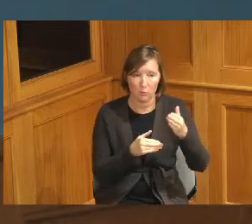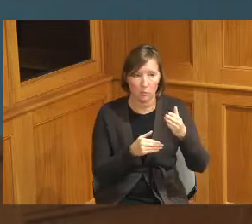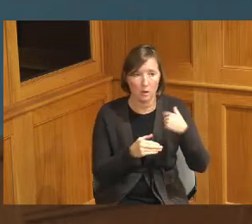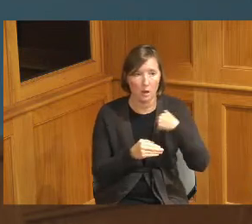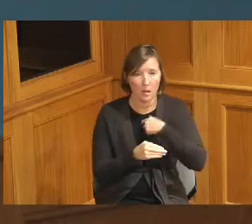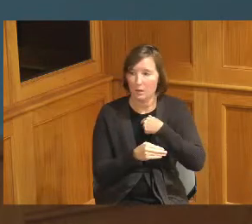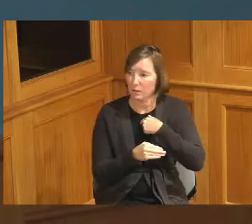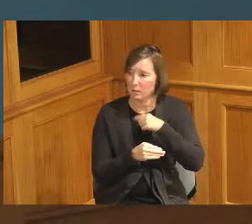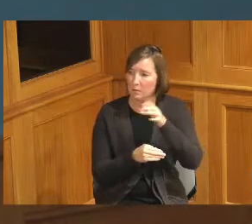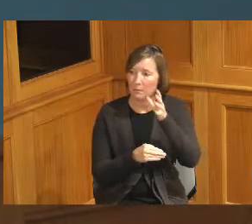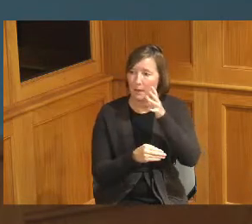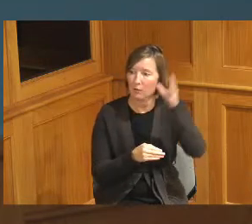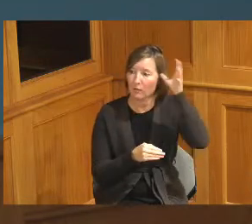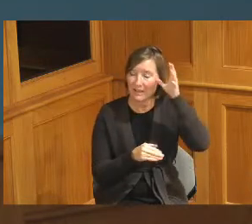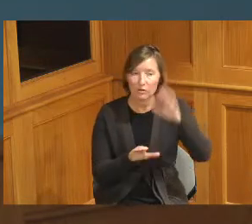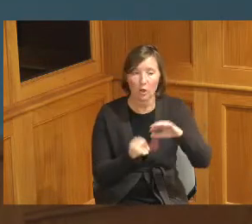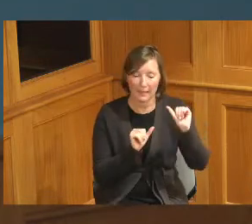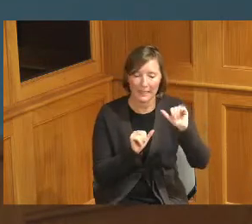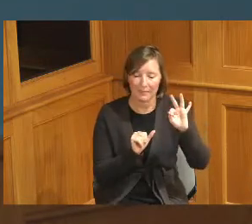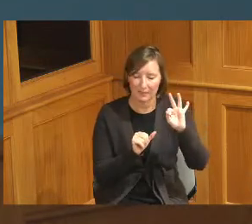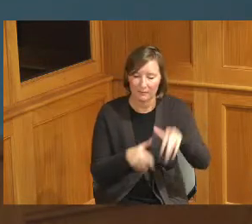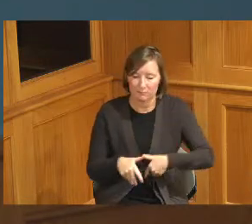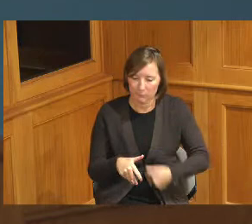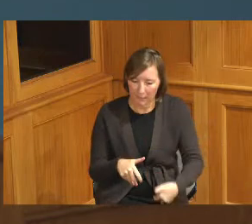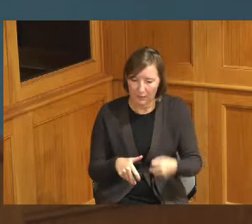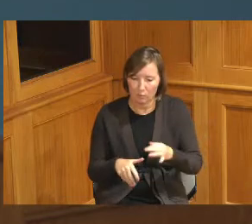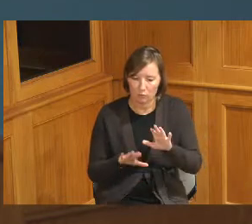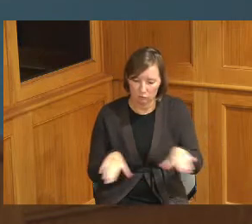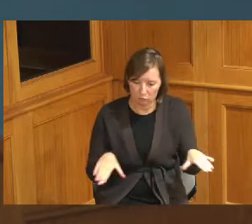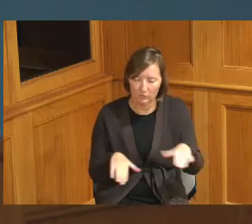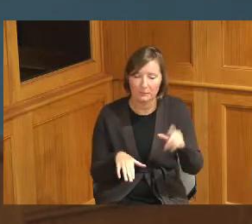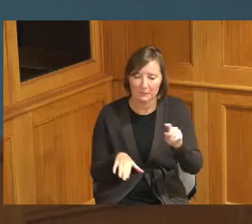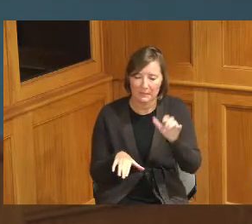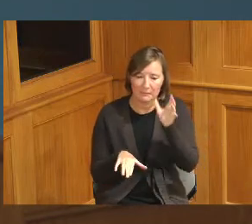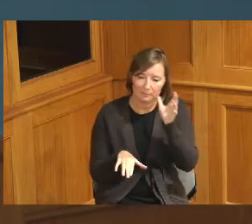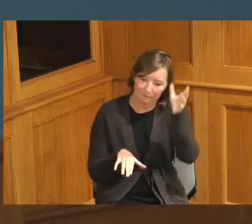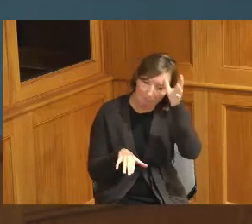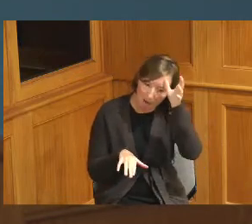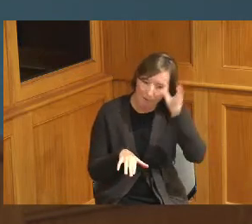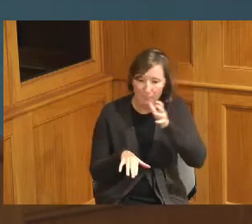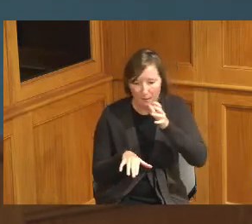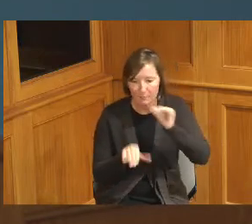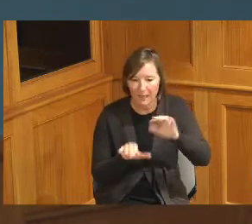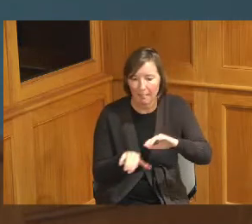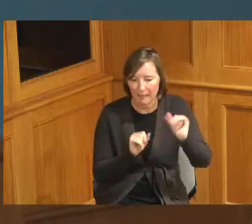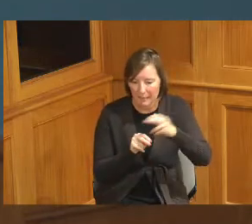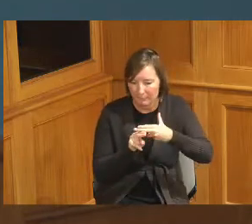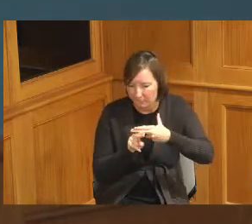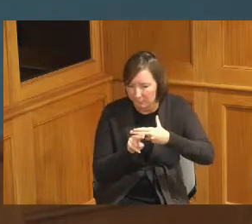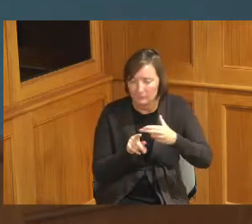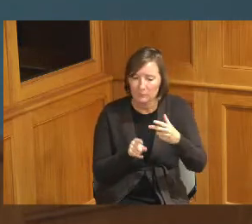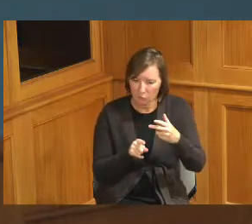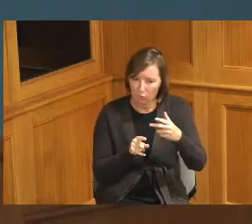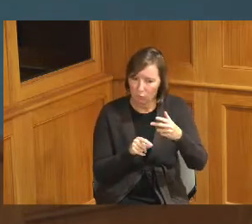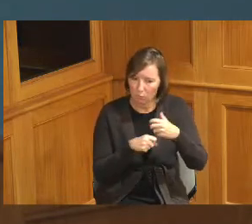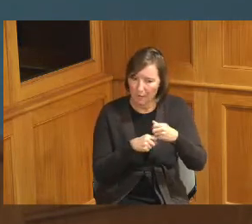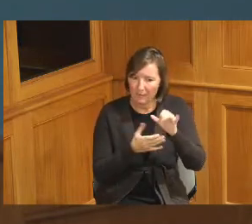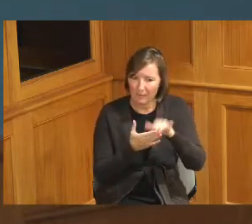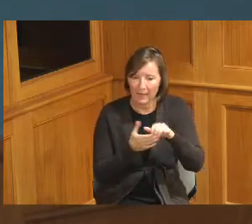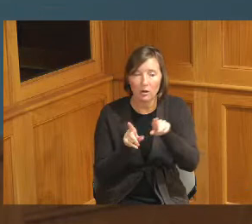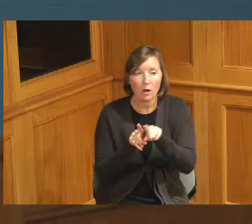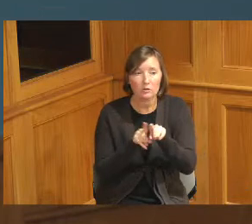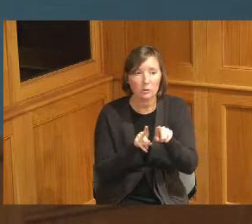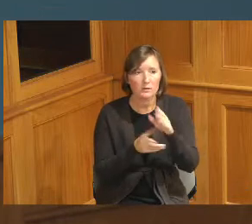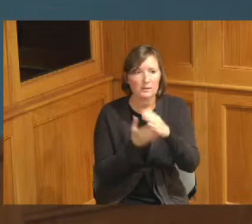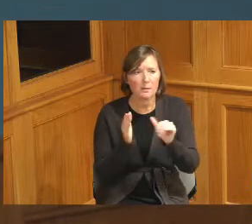was historic. I know Vice President Driehaus had led that, and also some of the other